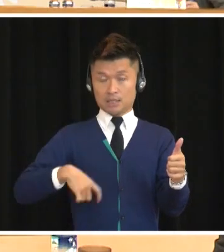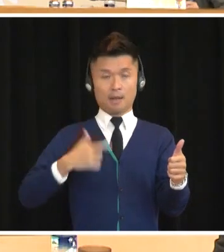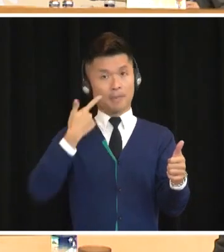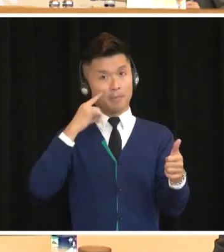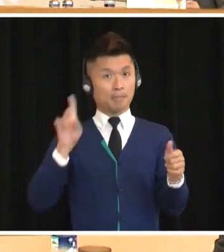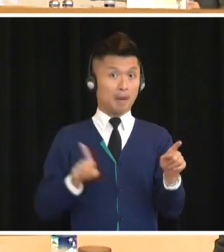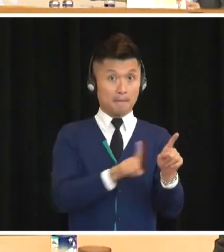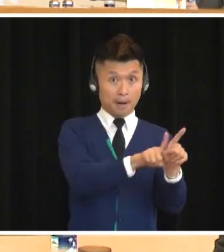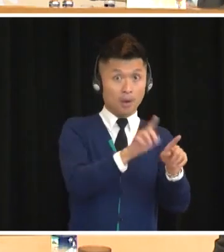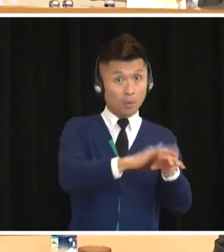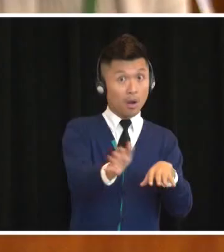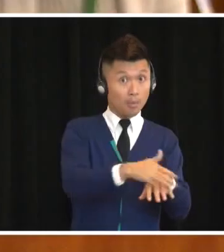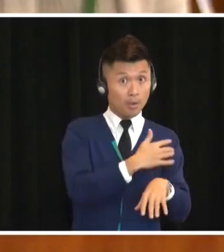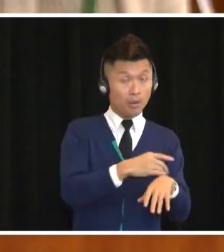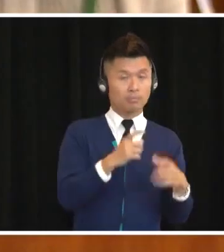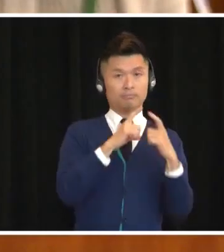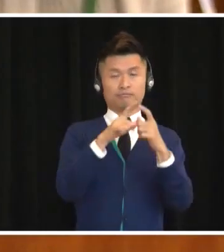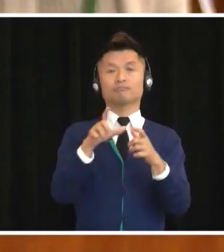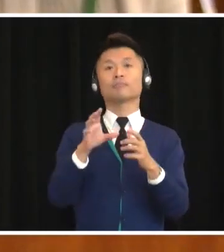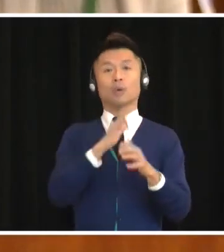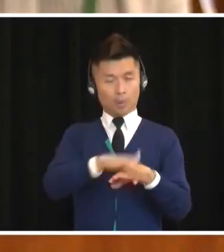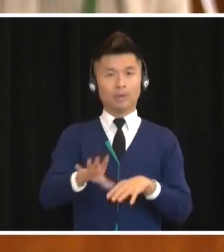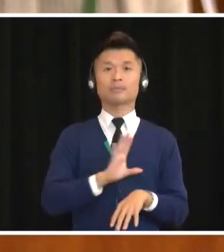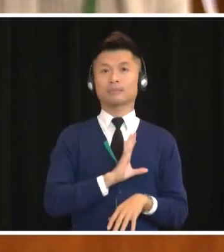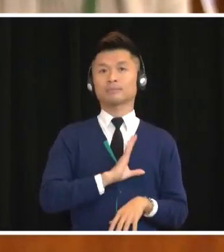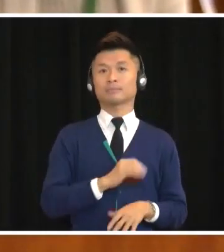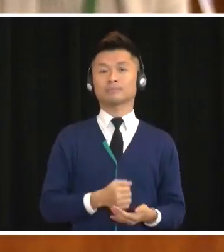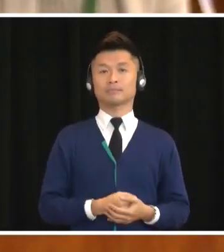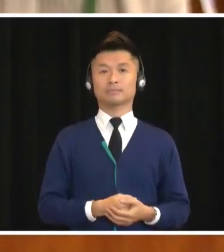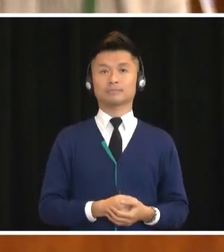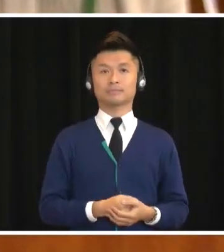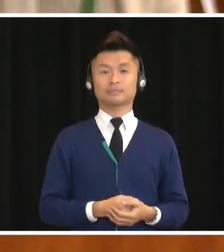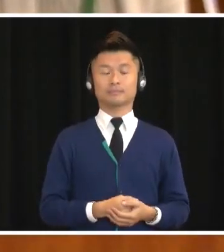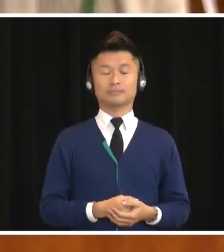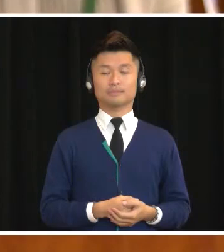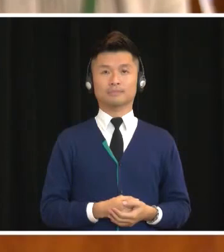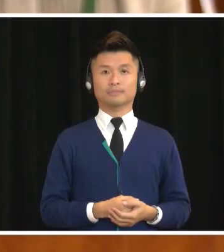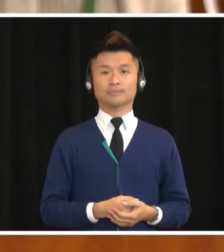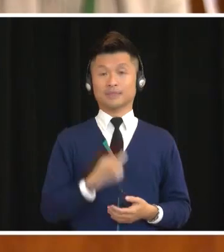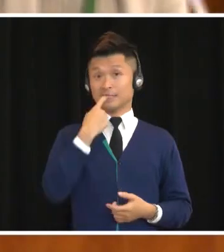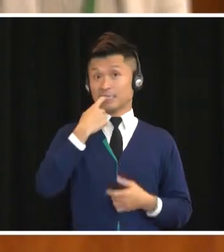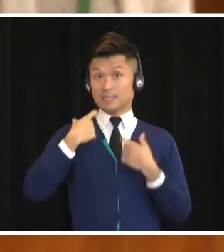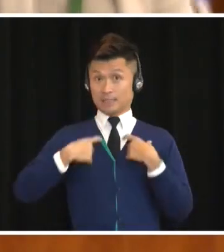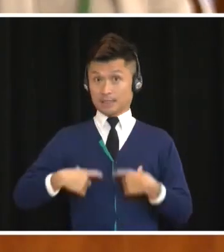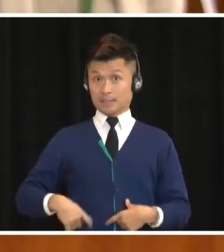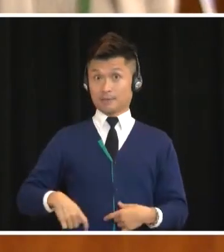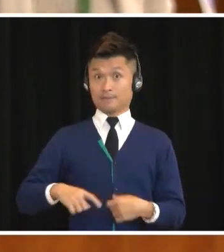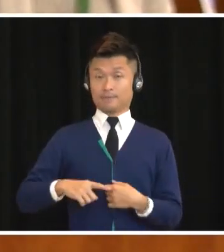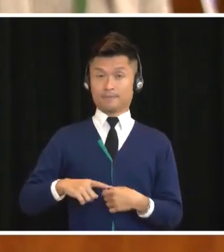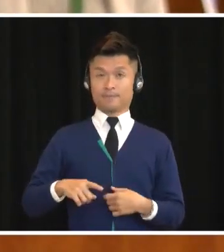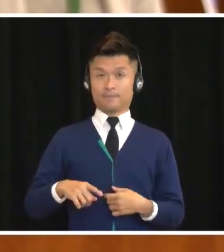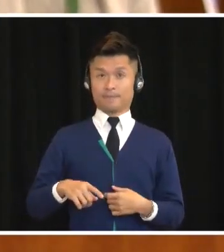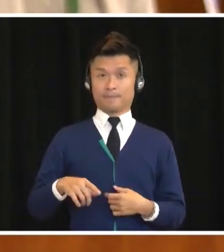police investigation or whether either of the parents will be there. The answer is yes.